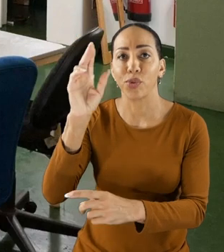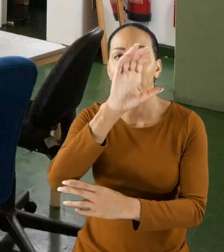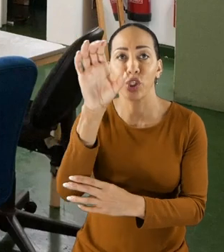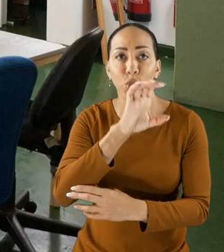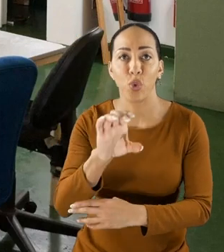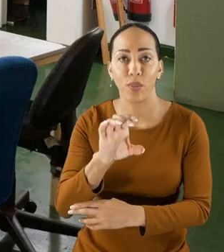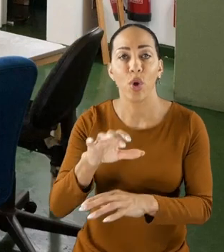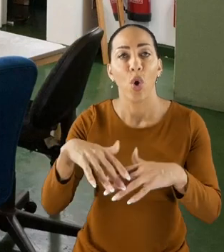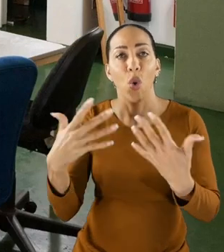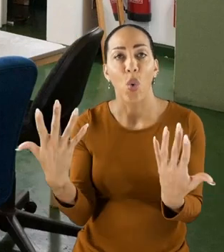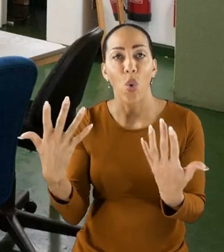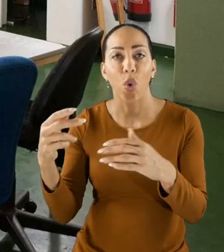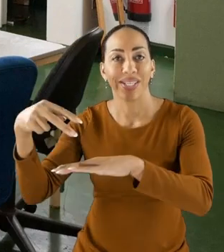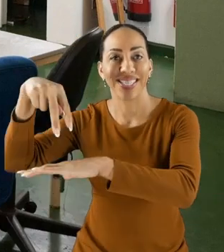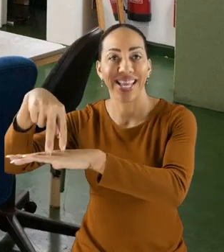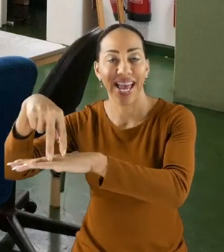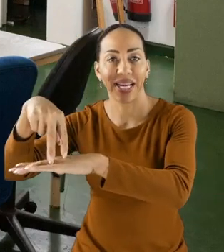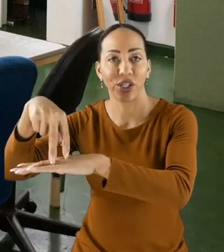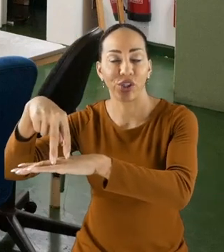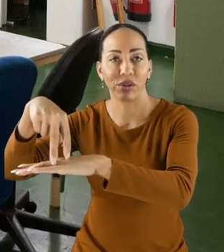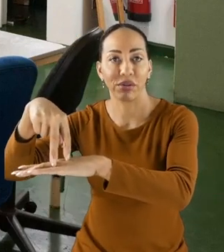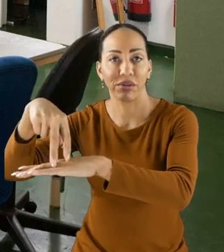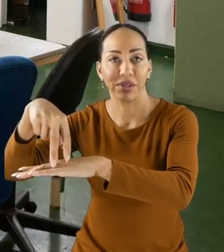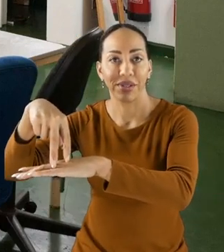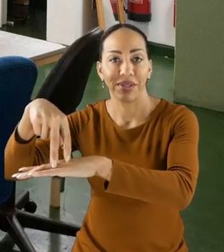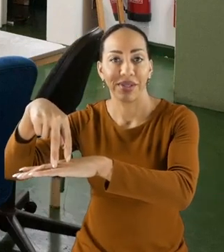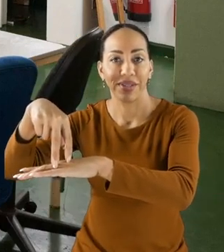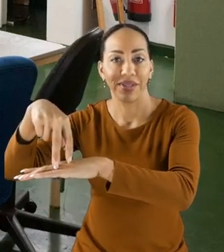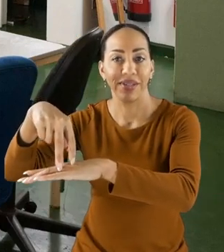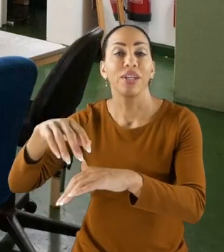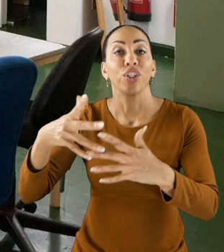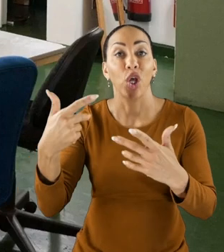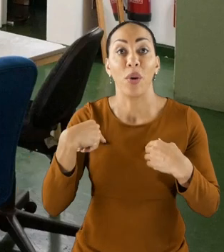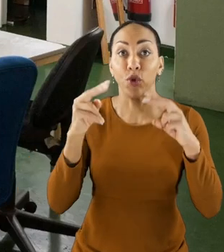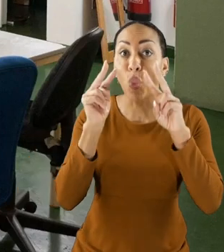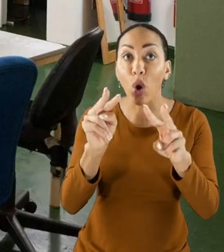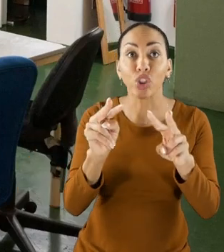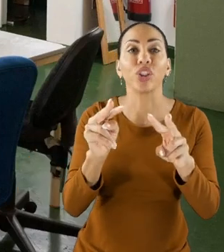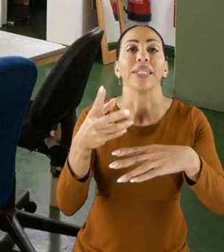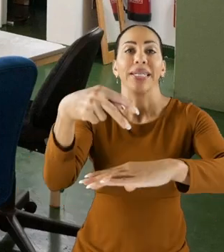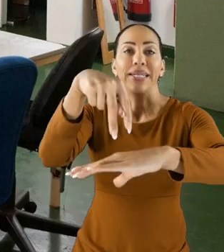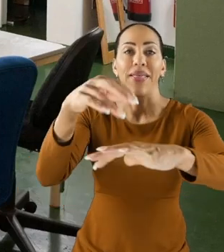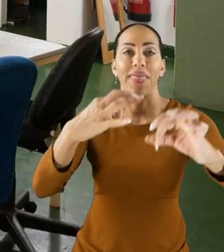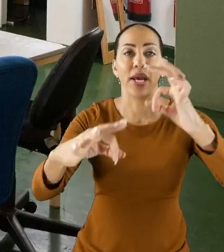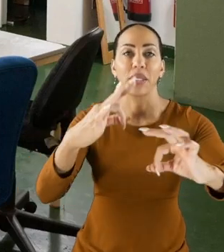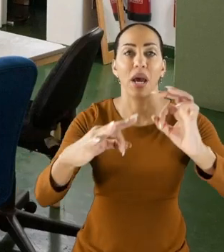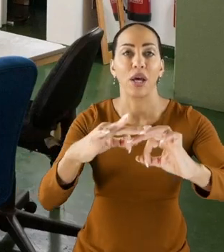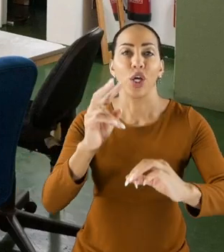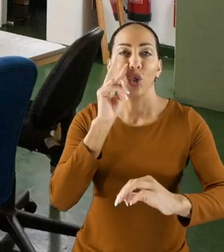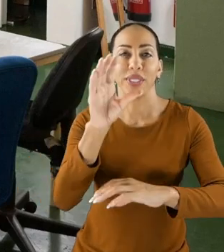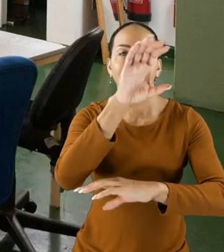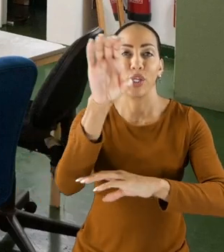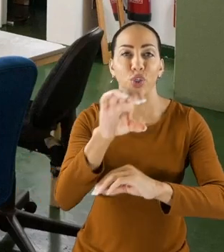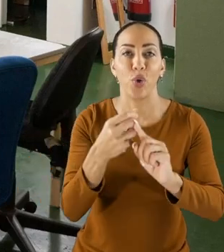stage. But if you're in the theatre watching this, the Zoom call would be projected behind the stage. So it would be watched as if